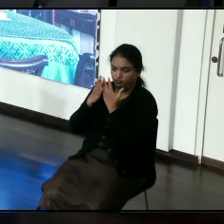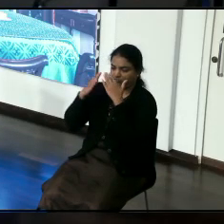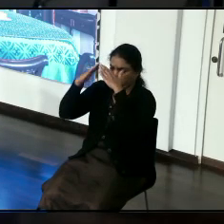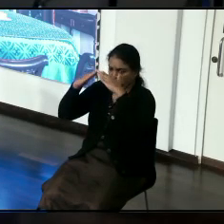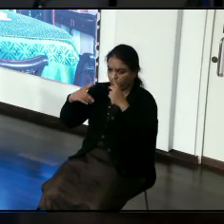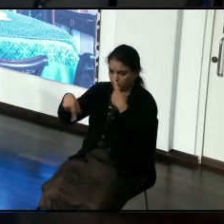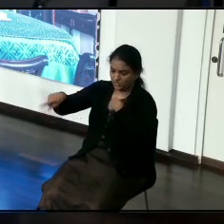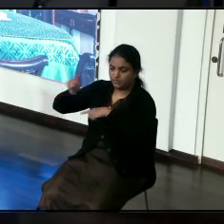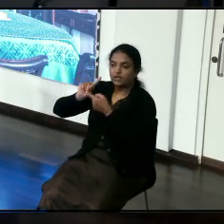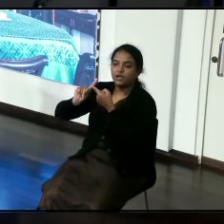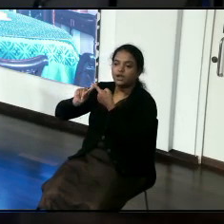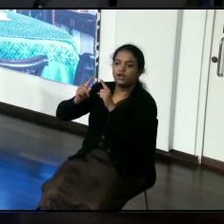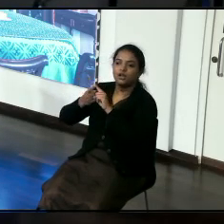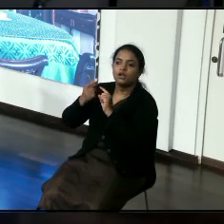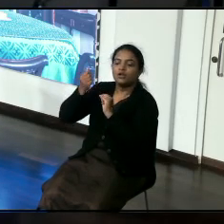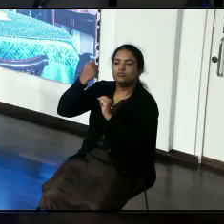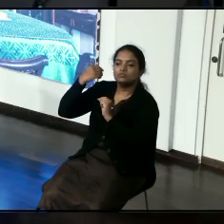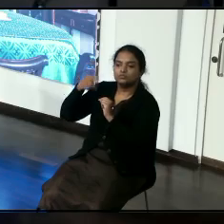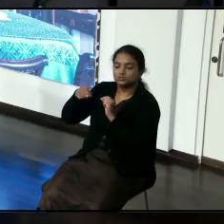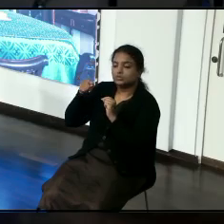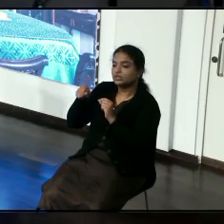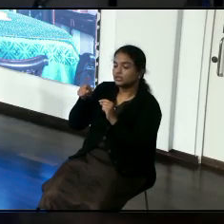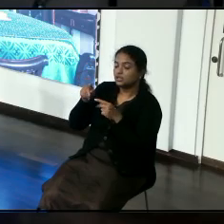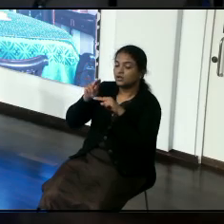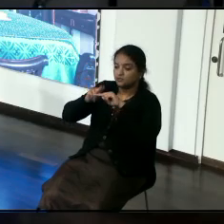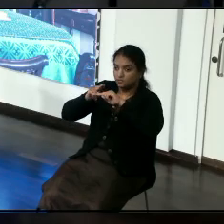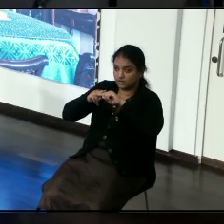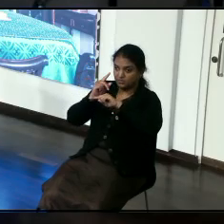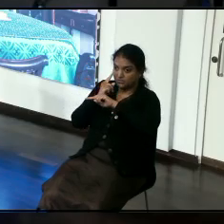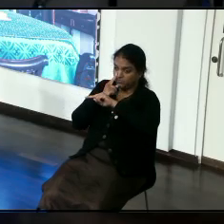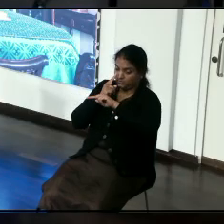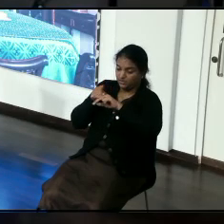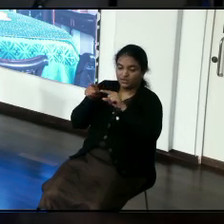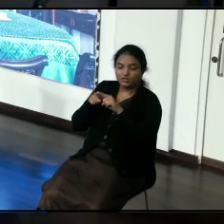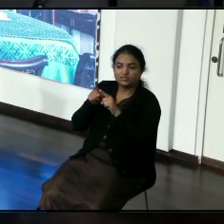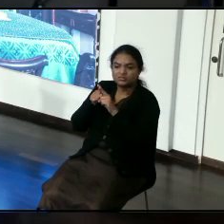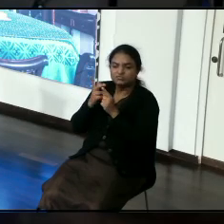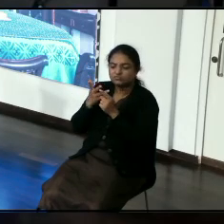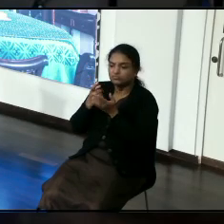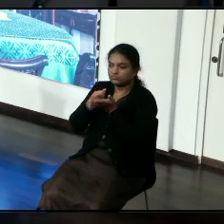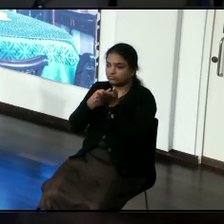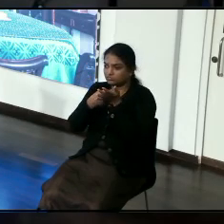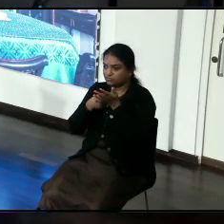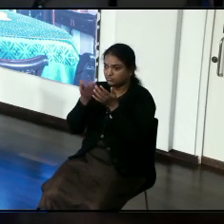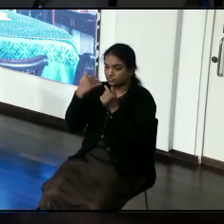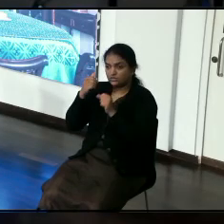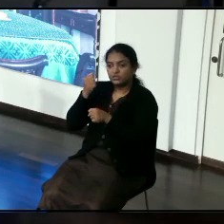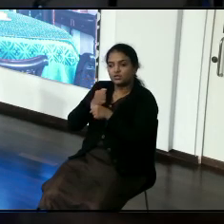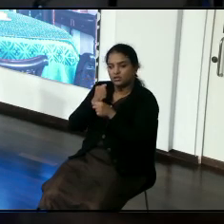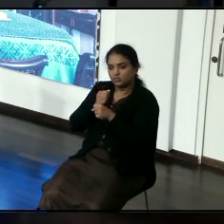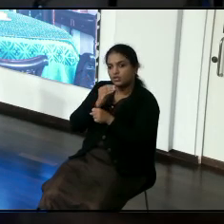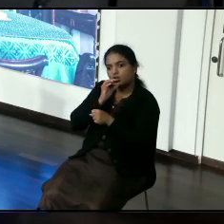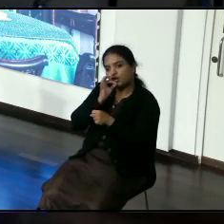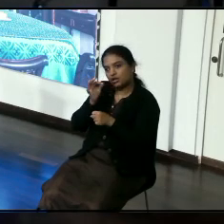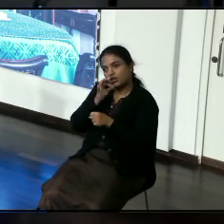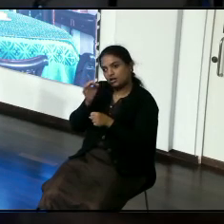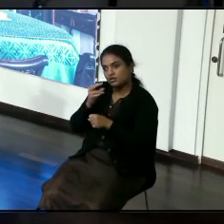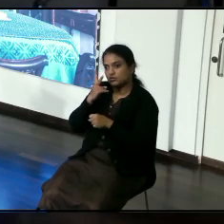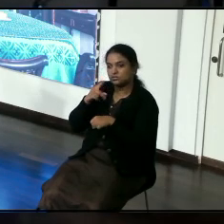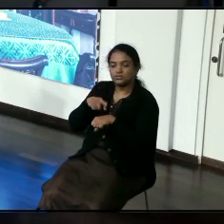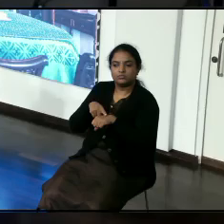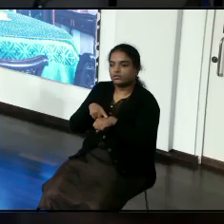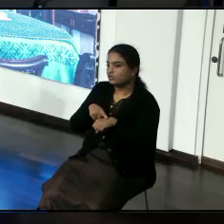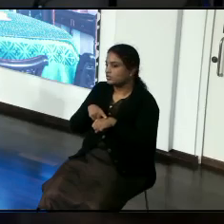its history. Fatima told us that this house was requested by the Indian government twice,